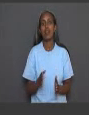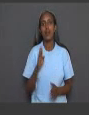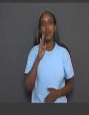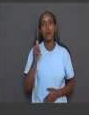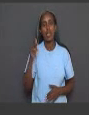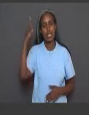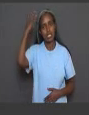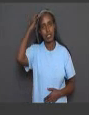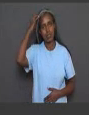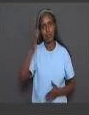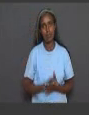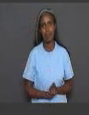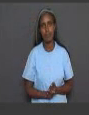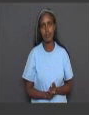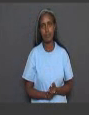a state.